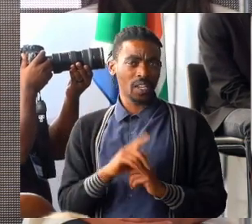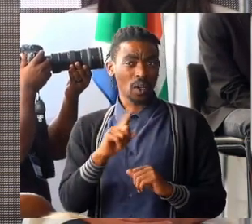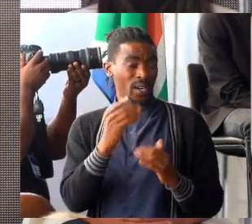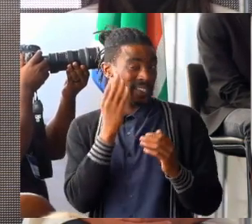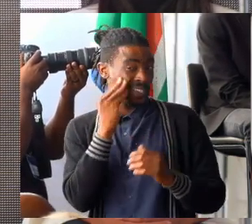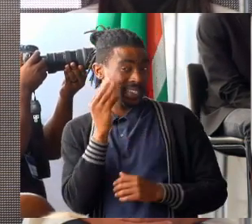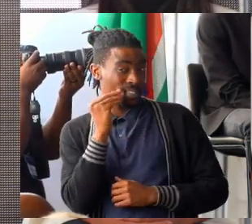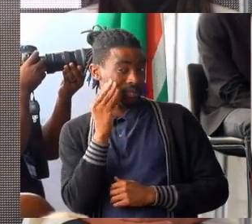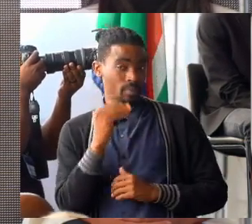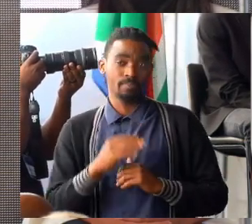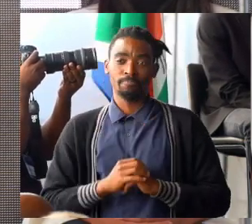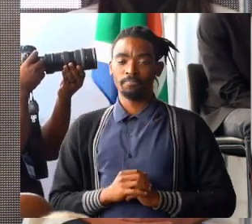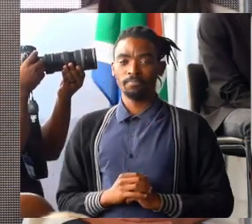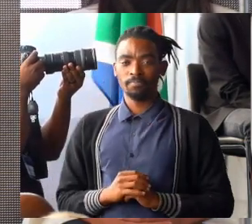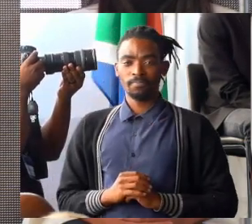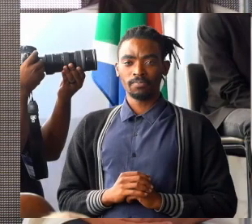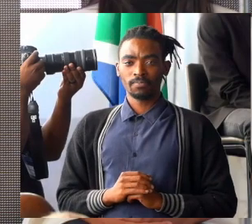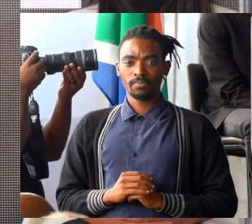experience.